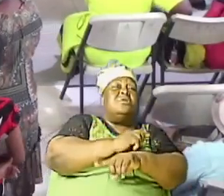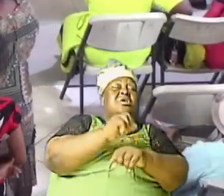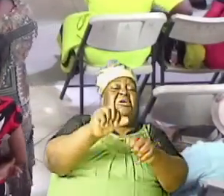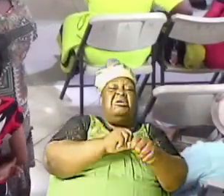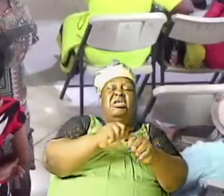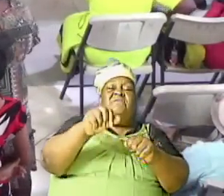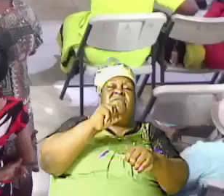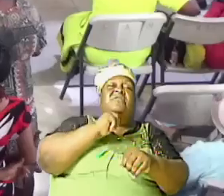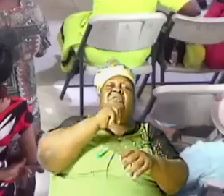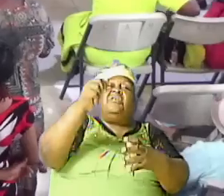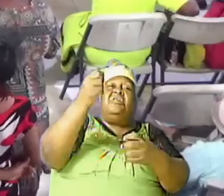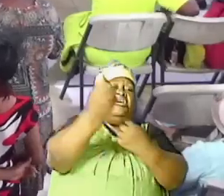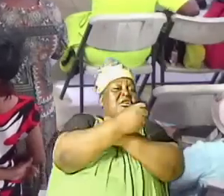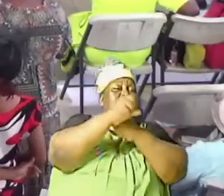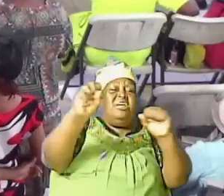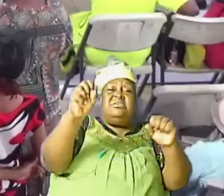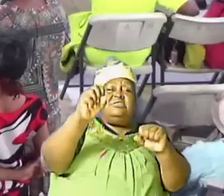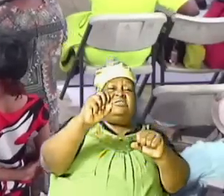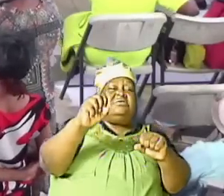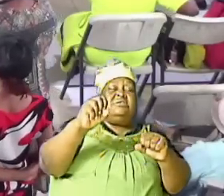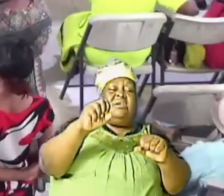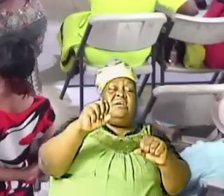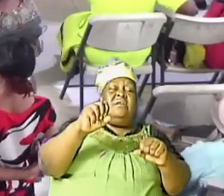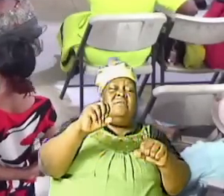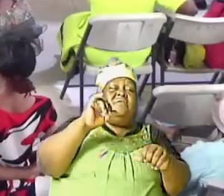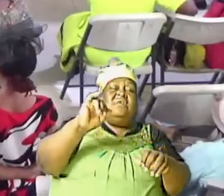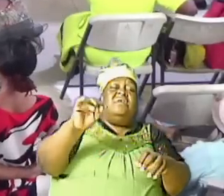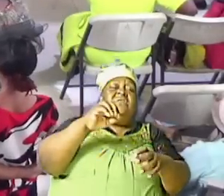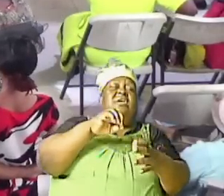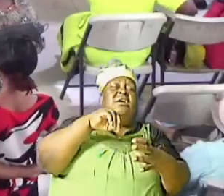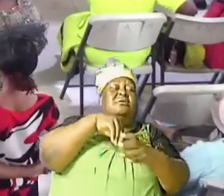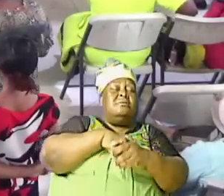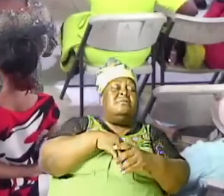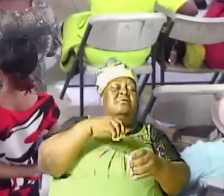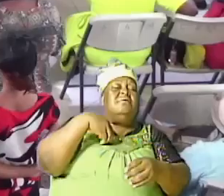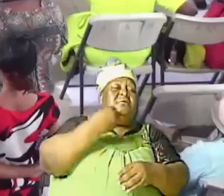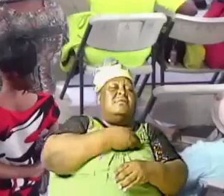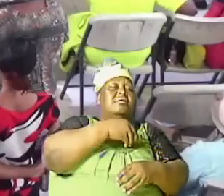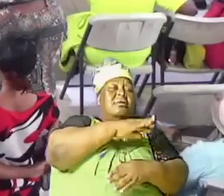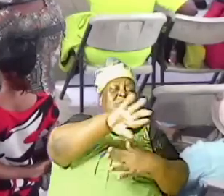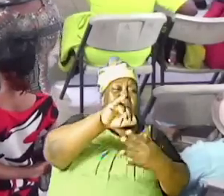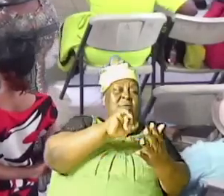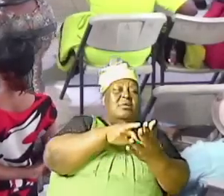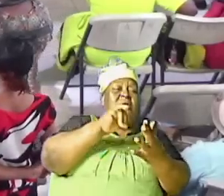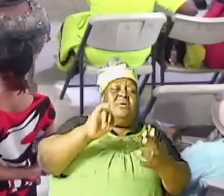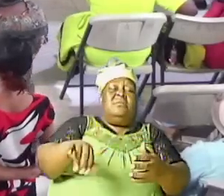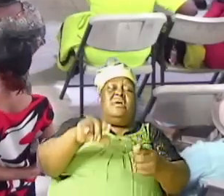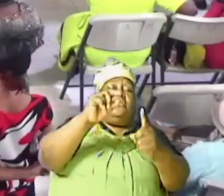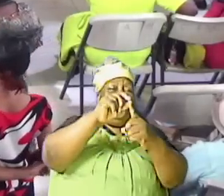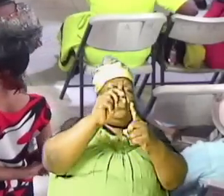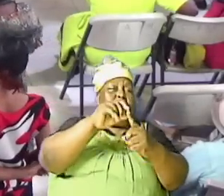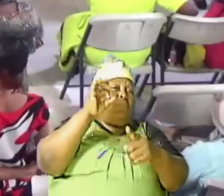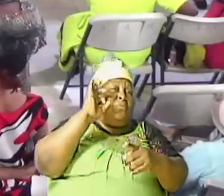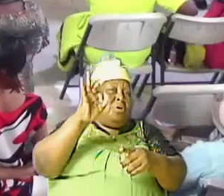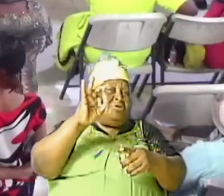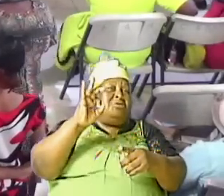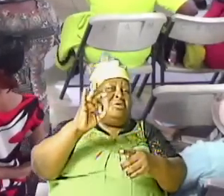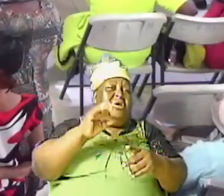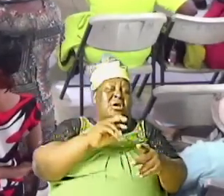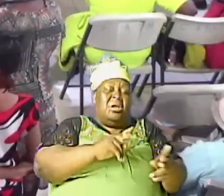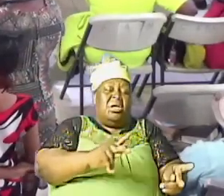is and will be in our midst. God, I pray, oh God, that when the word go forth, it will lodge in